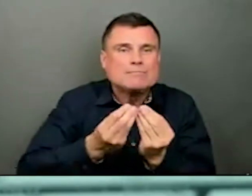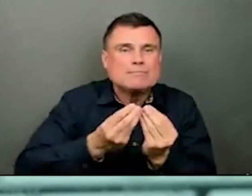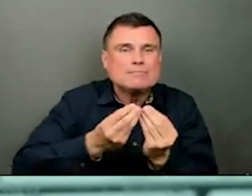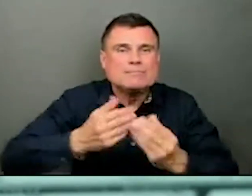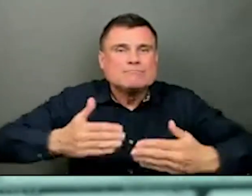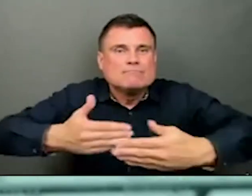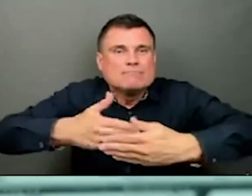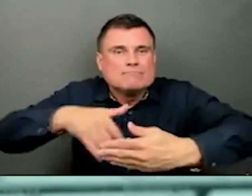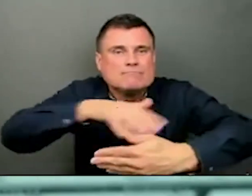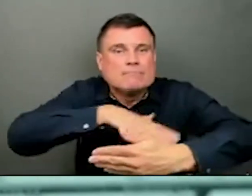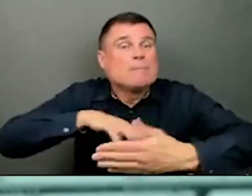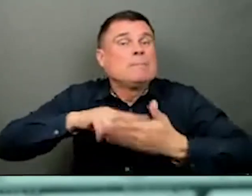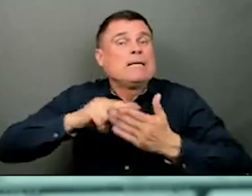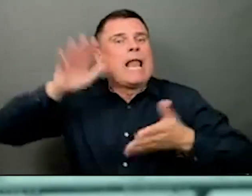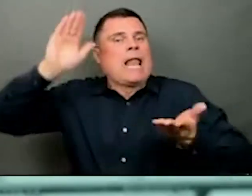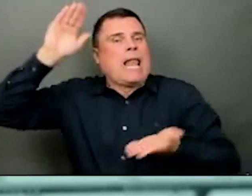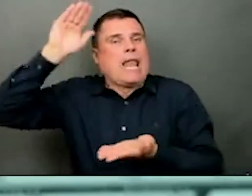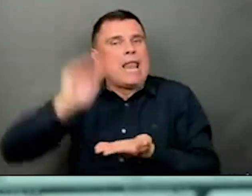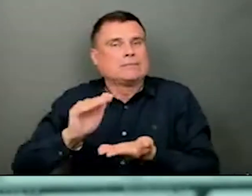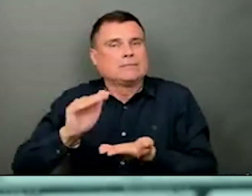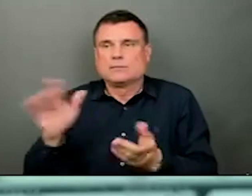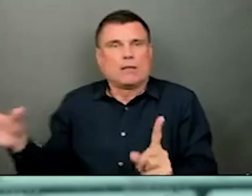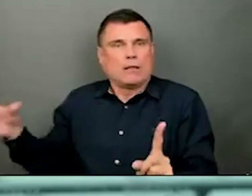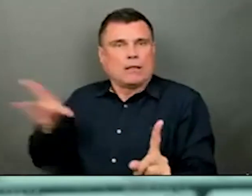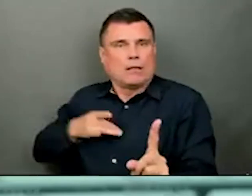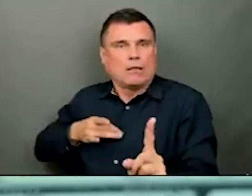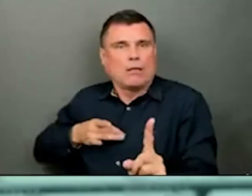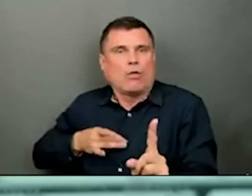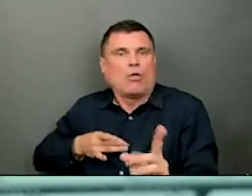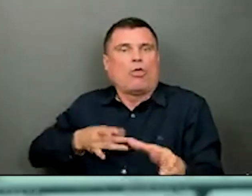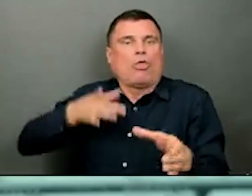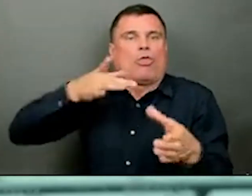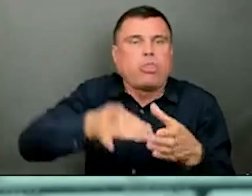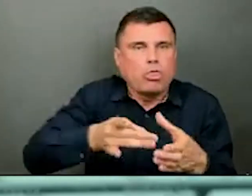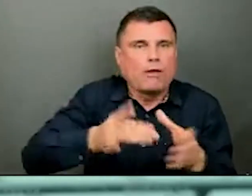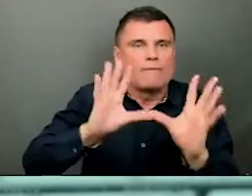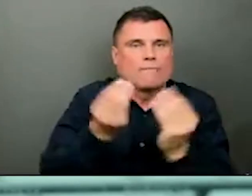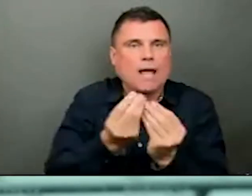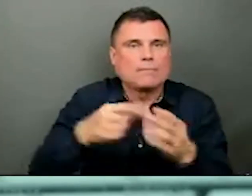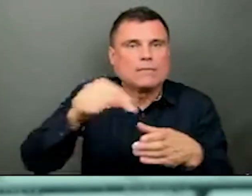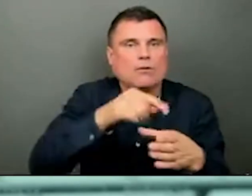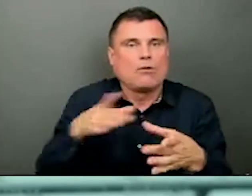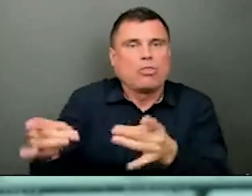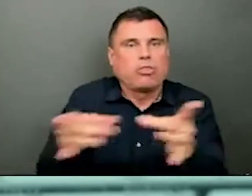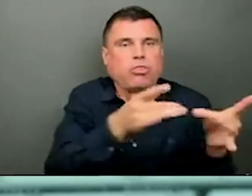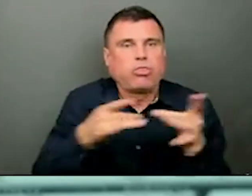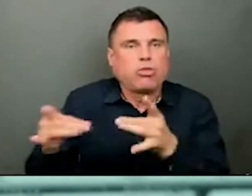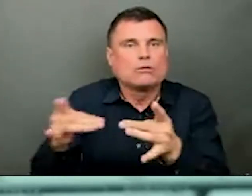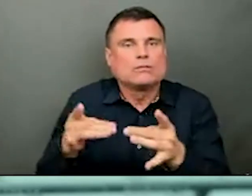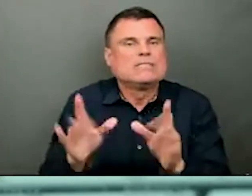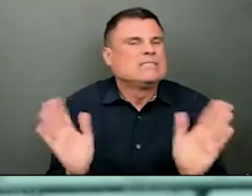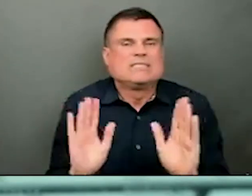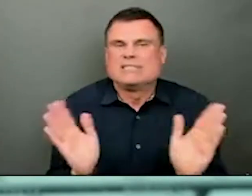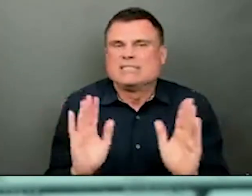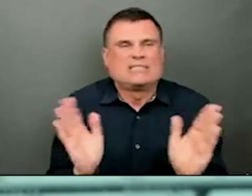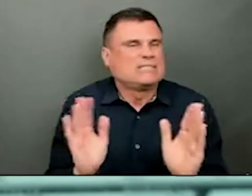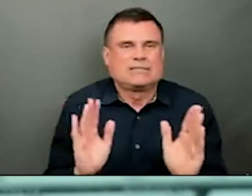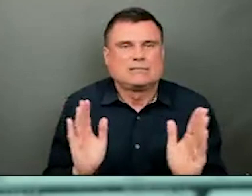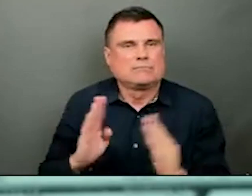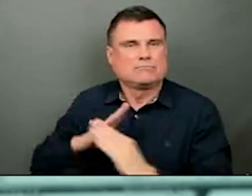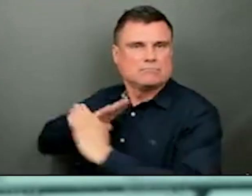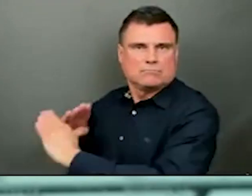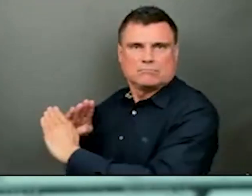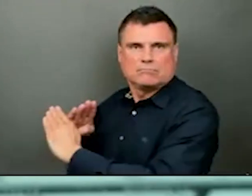great information that helps us understand that both of these vaccines work very well. And so I still encourage